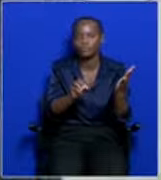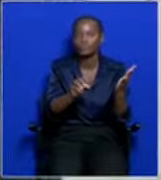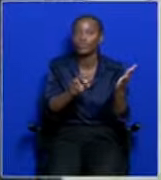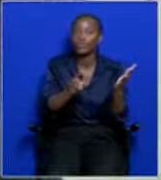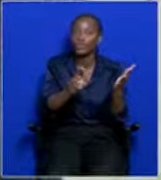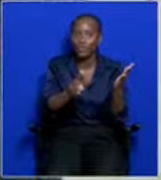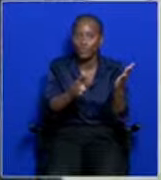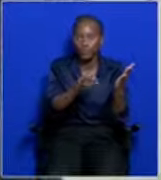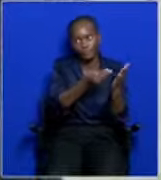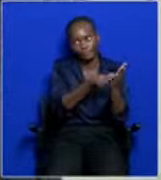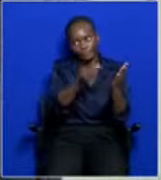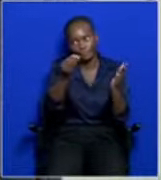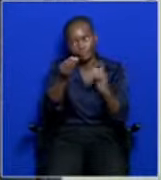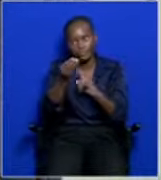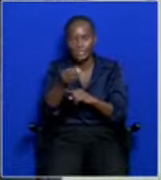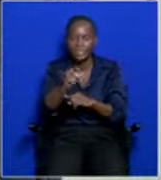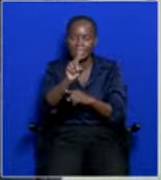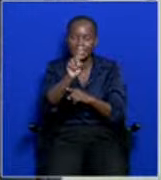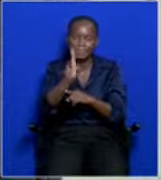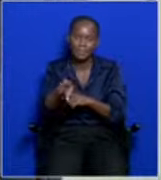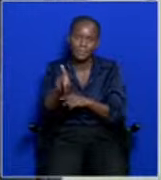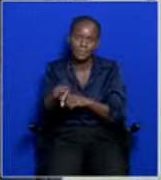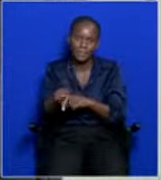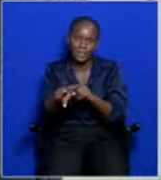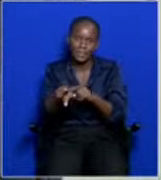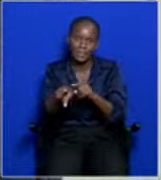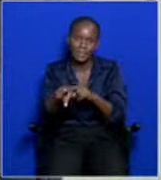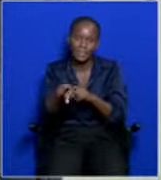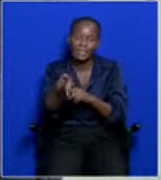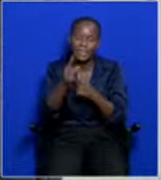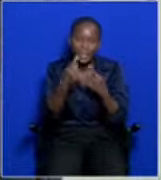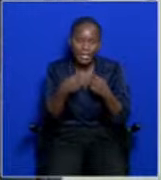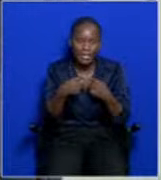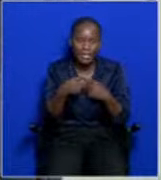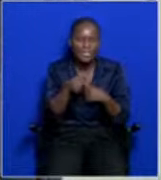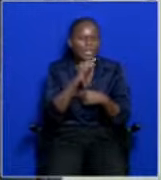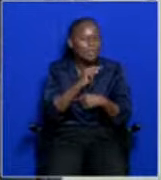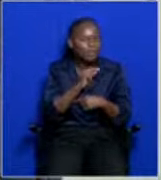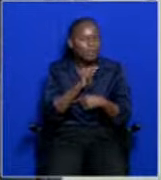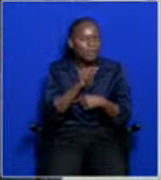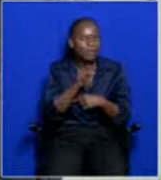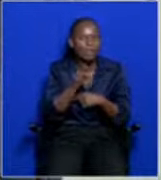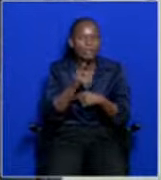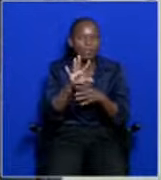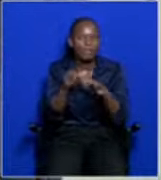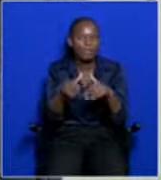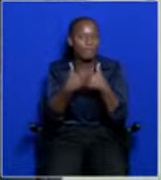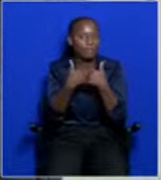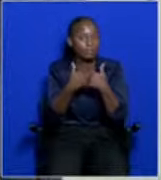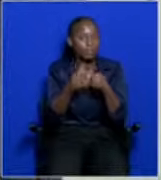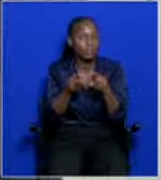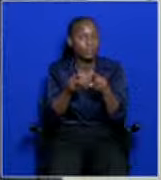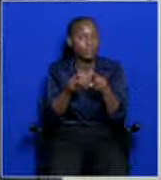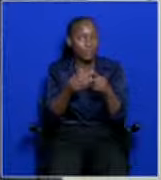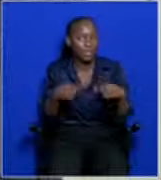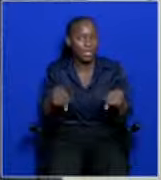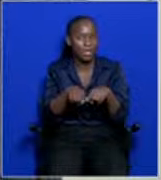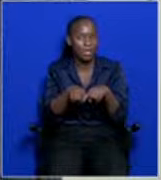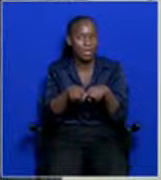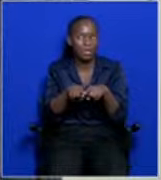appreciates the difficulties even we had and the logic behind that. But it is stated that that's how it's